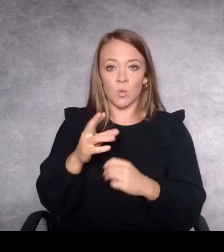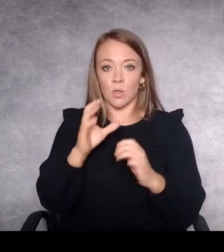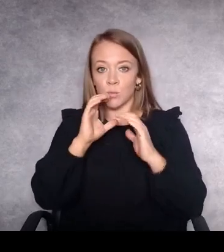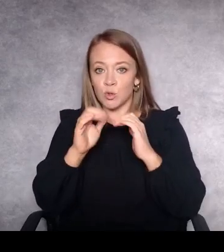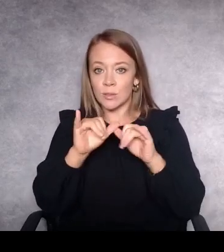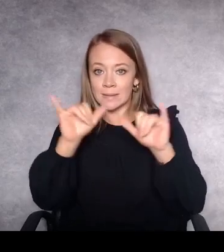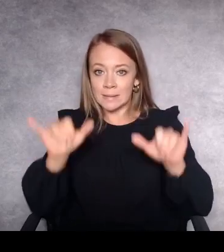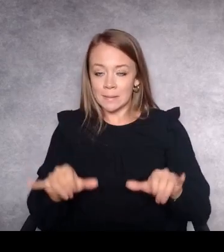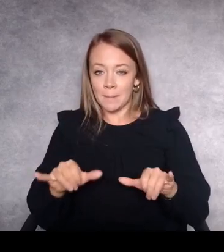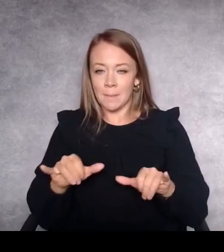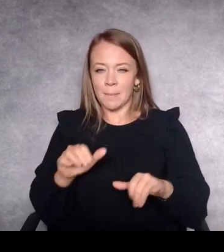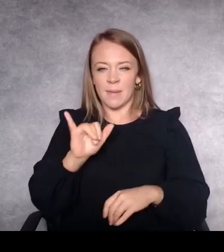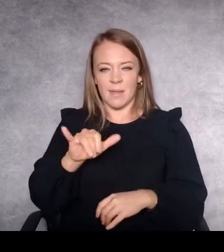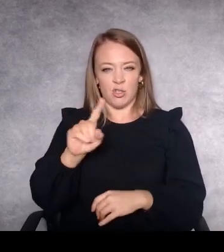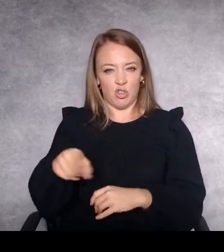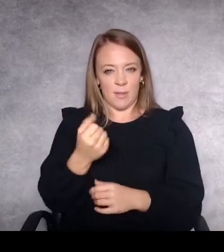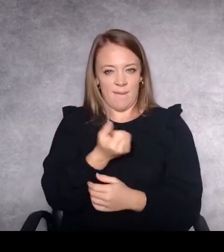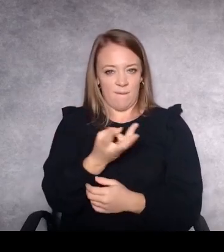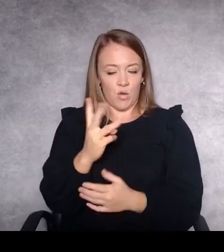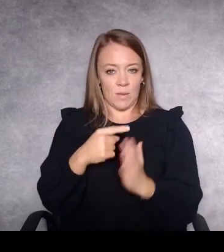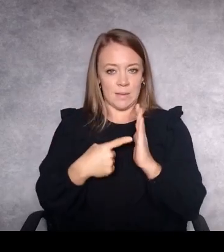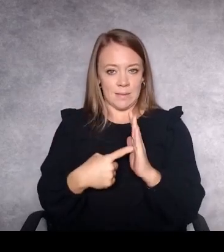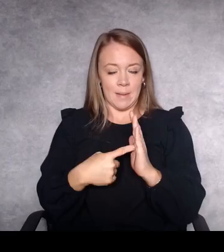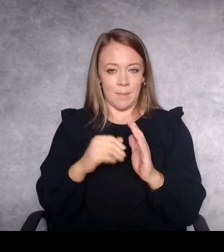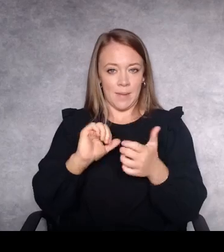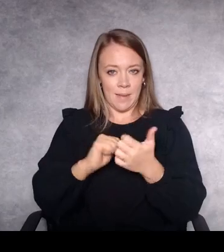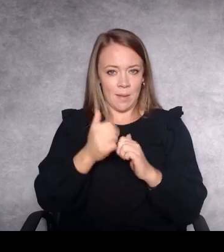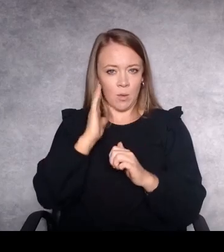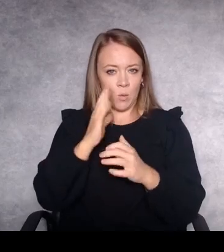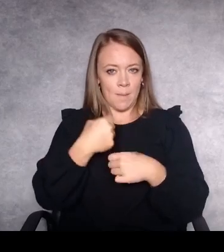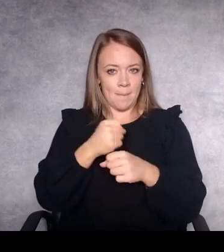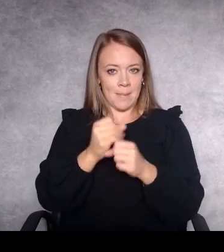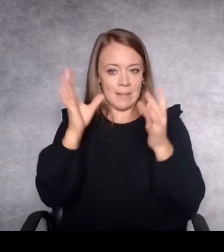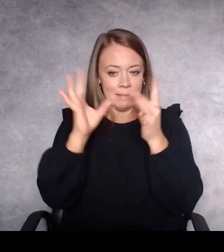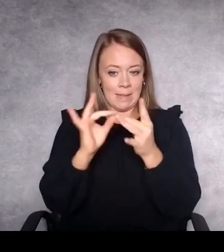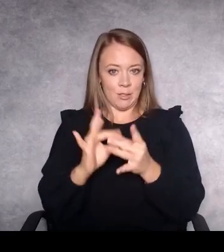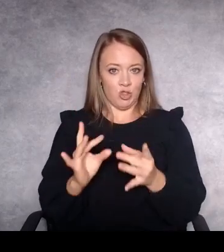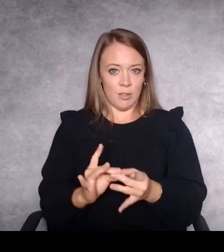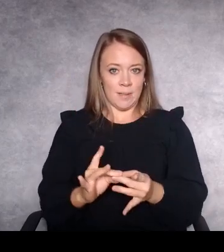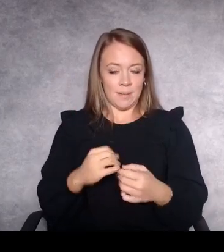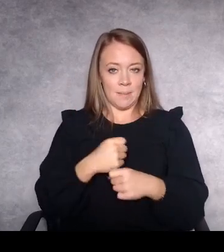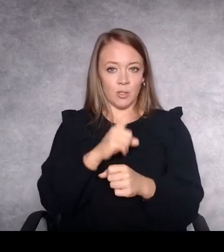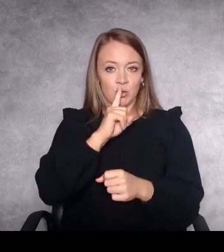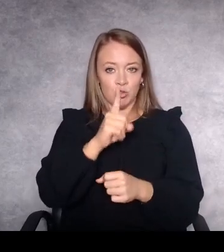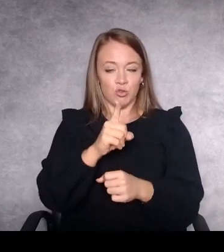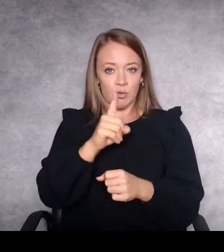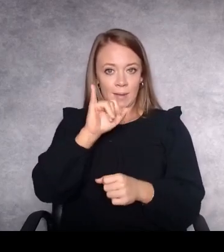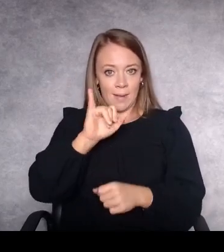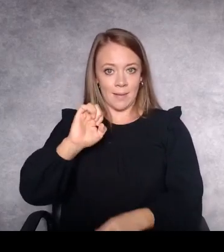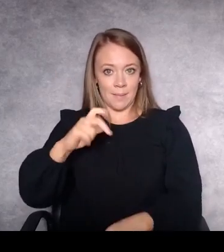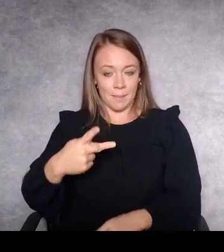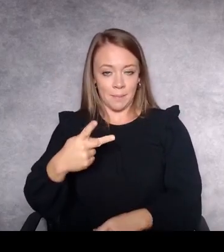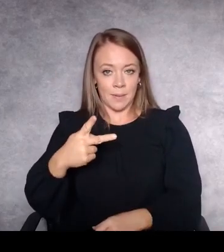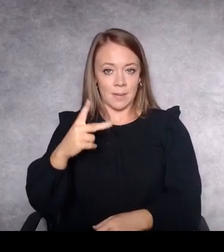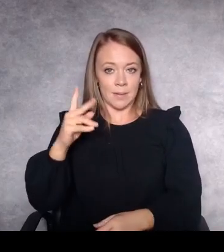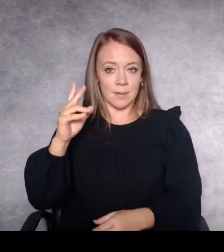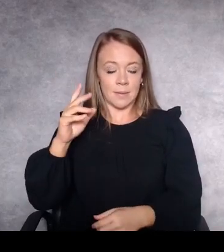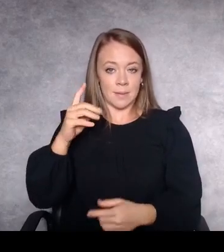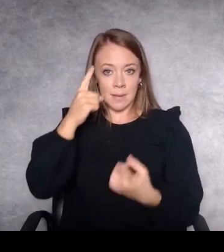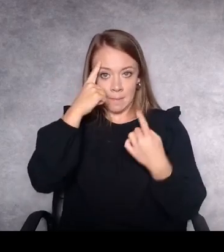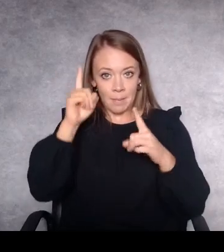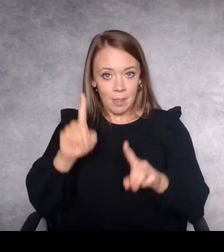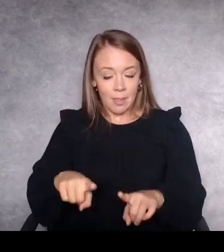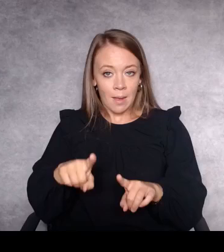systems. These are just a few examples of how those connections will be made to ensure the IEP is compliant, comprehensive,